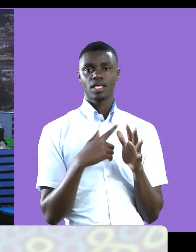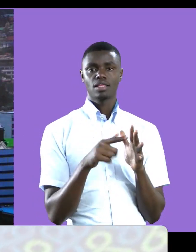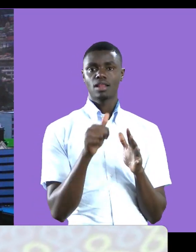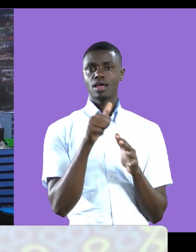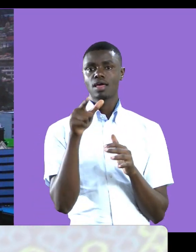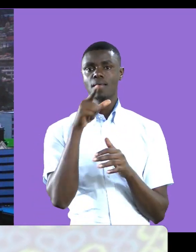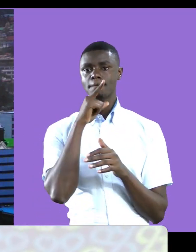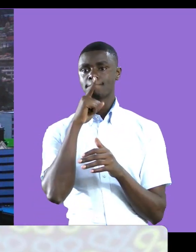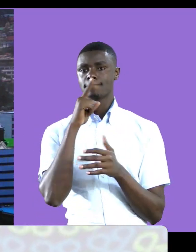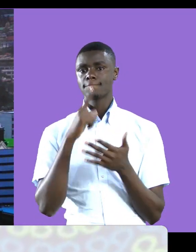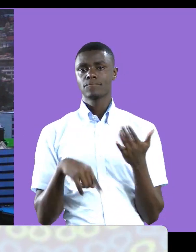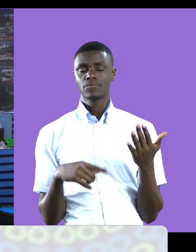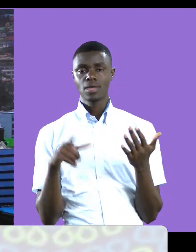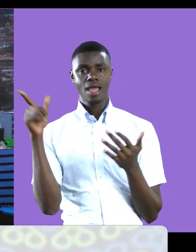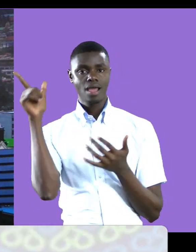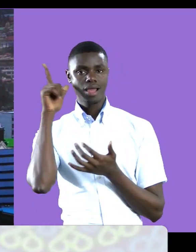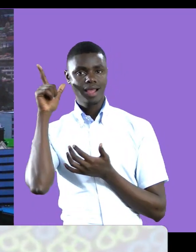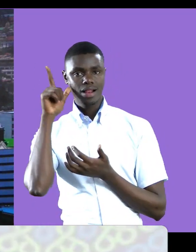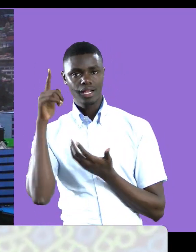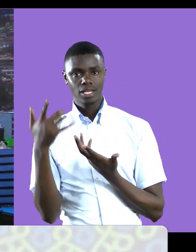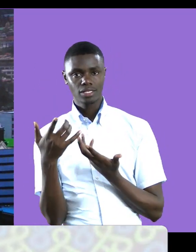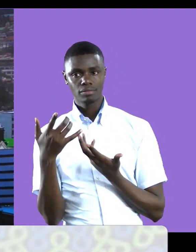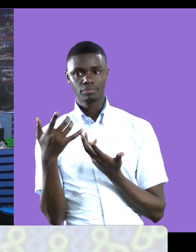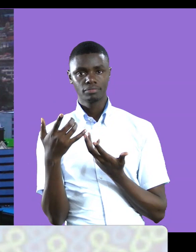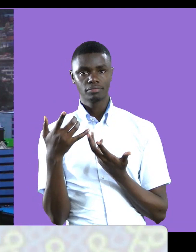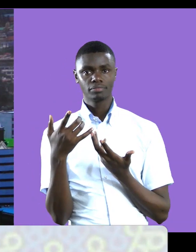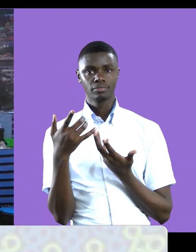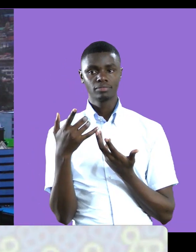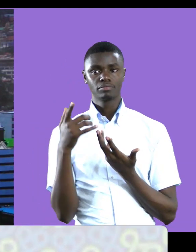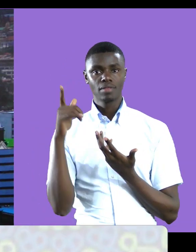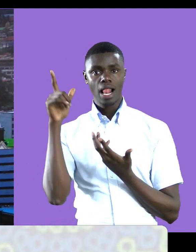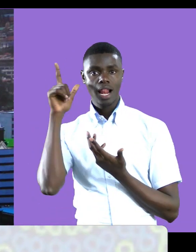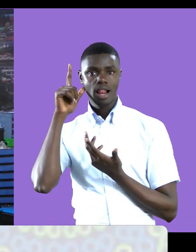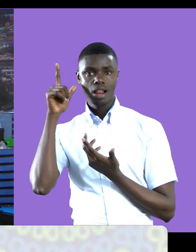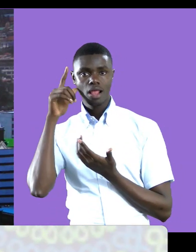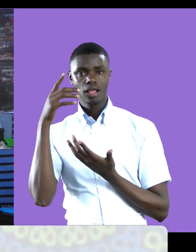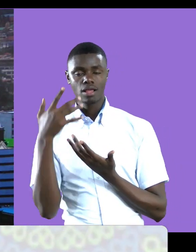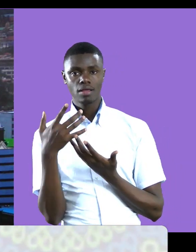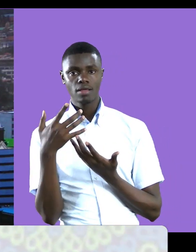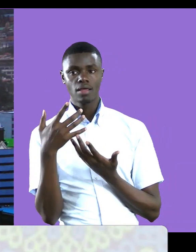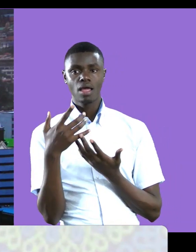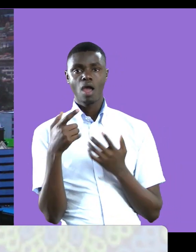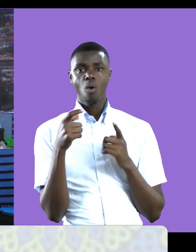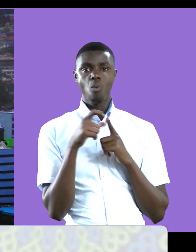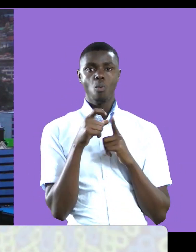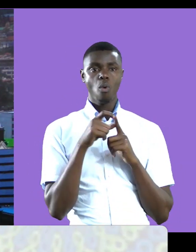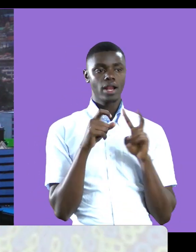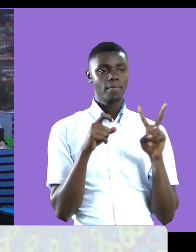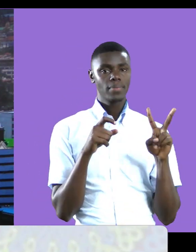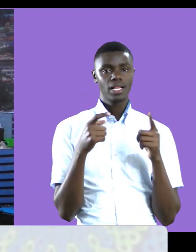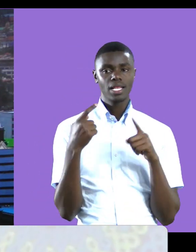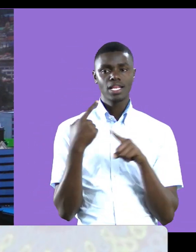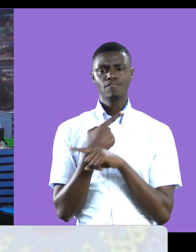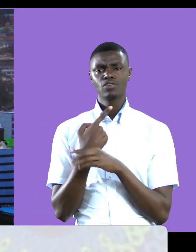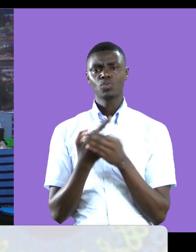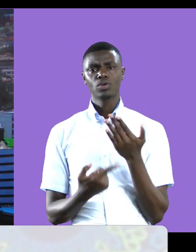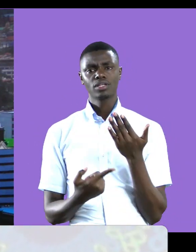sema, unajua, listen. Vini nandikwa. Na silent. Easy one, Billy. Difference ni yoke L and